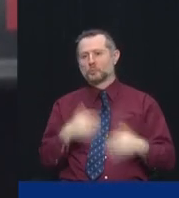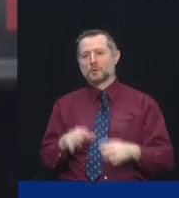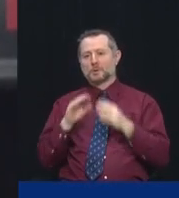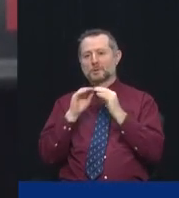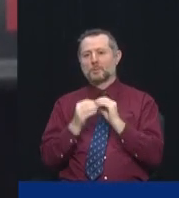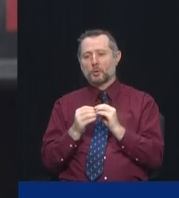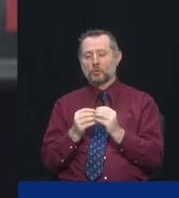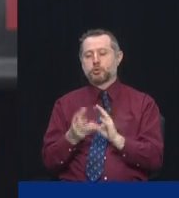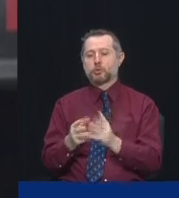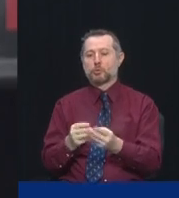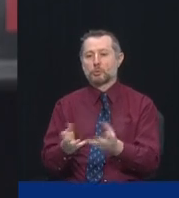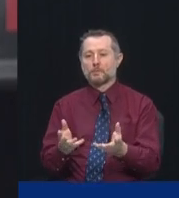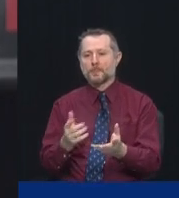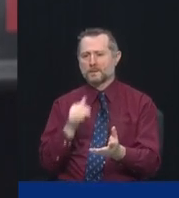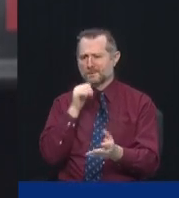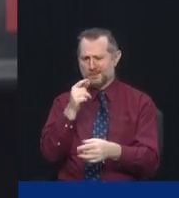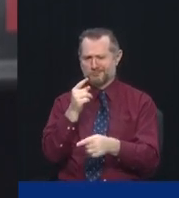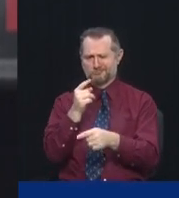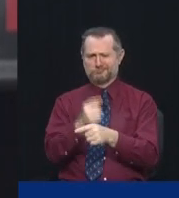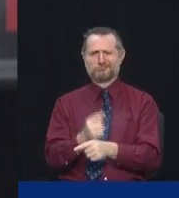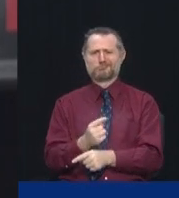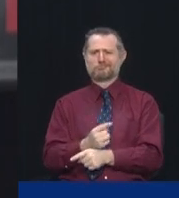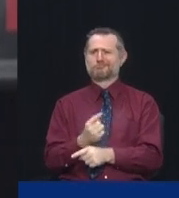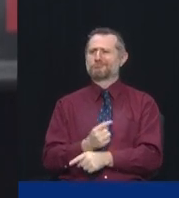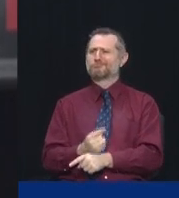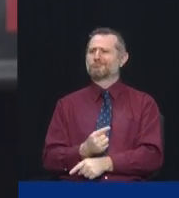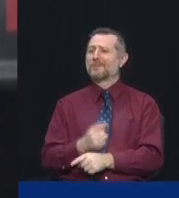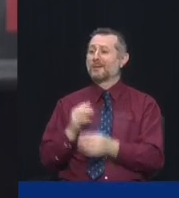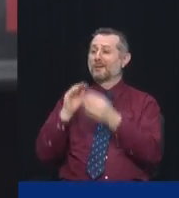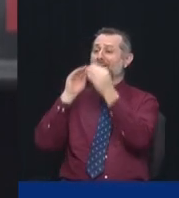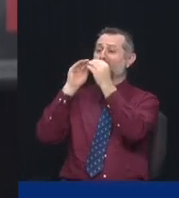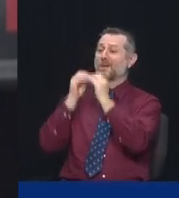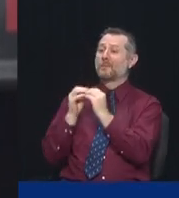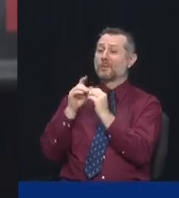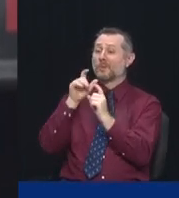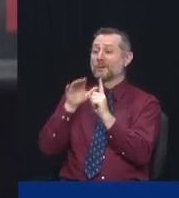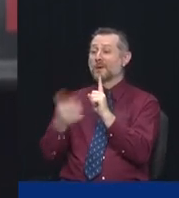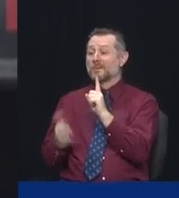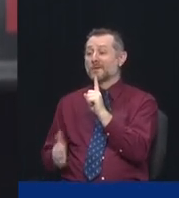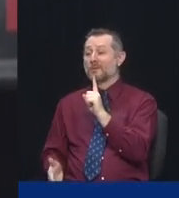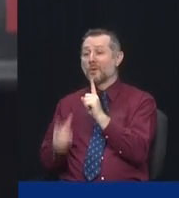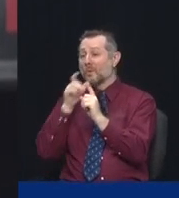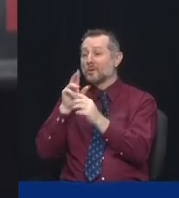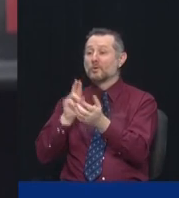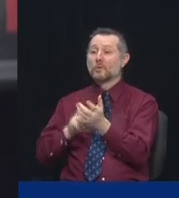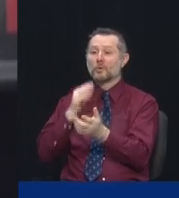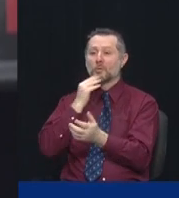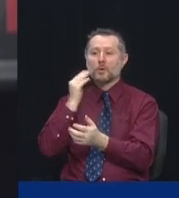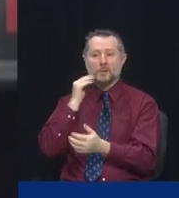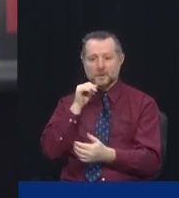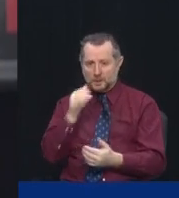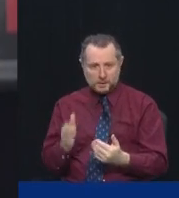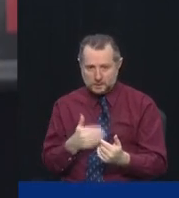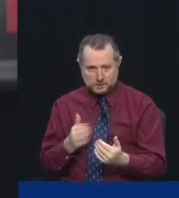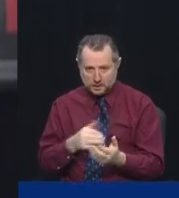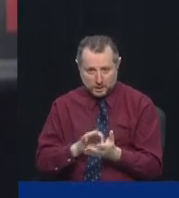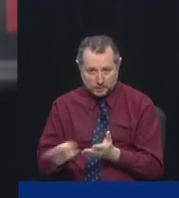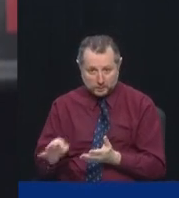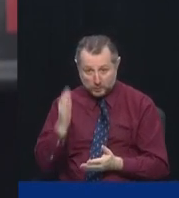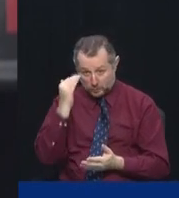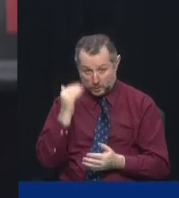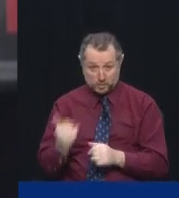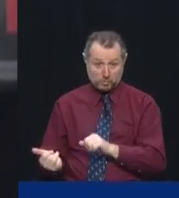accurate. And the number of nursing home deaths was very hard to count because all states counted